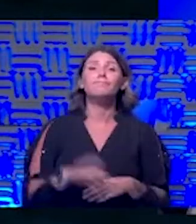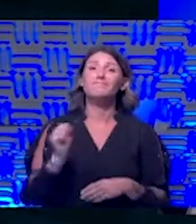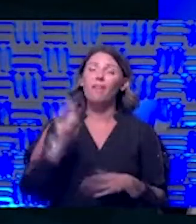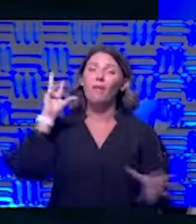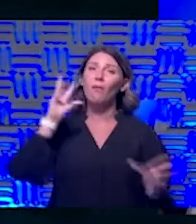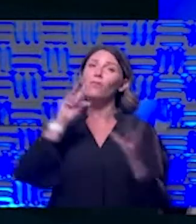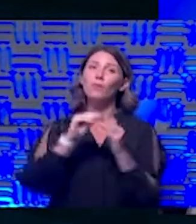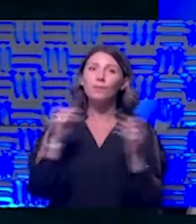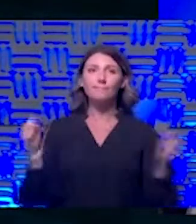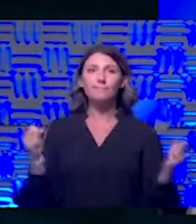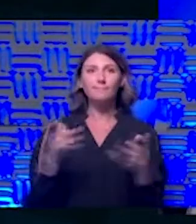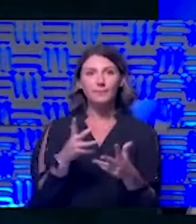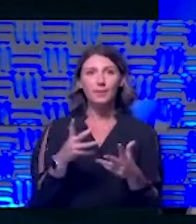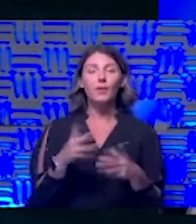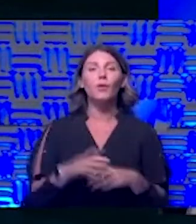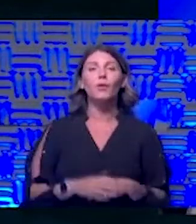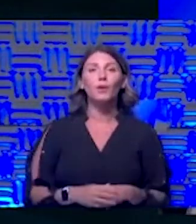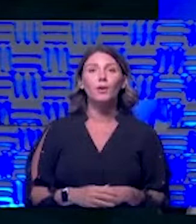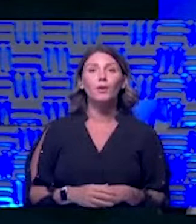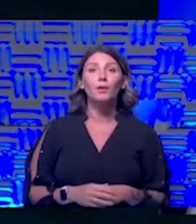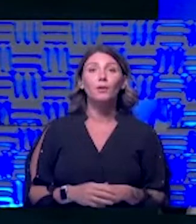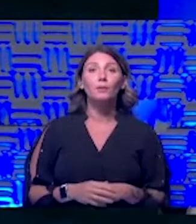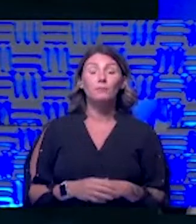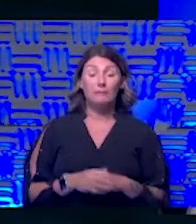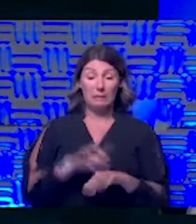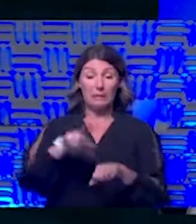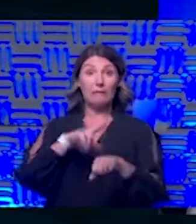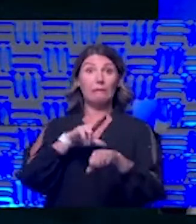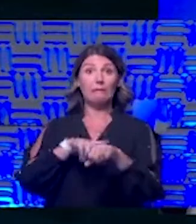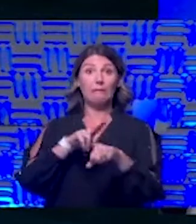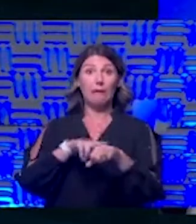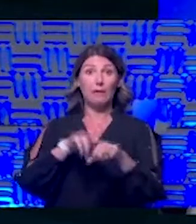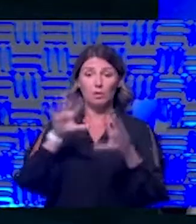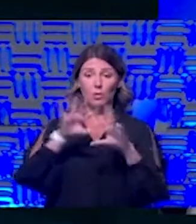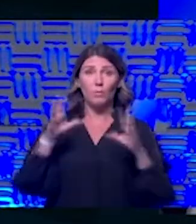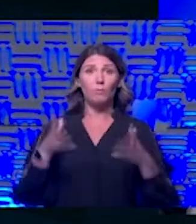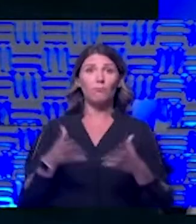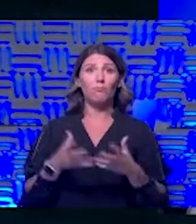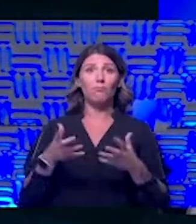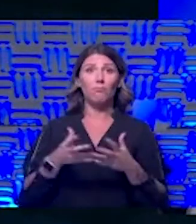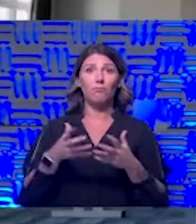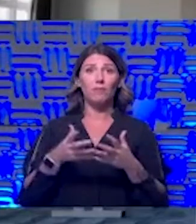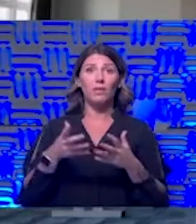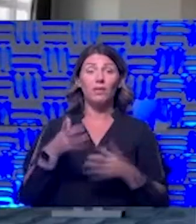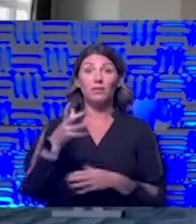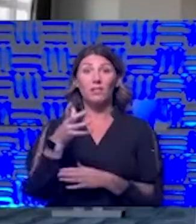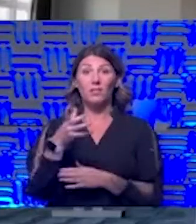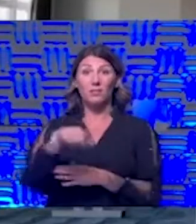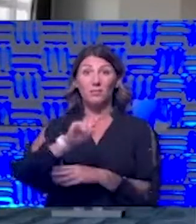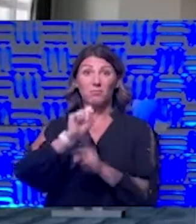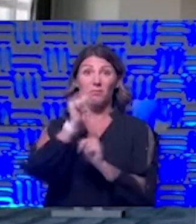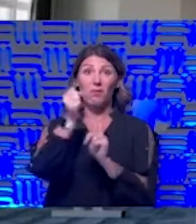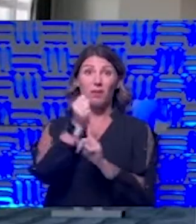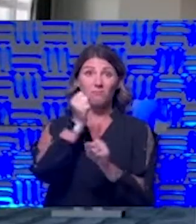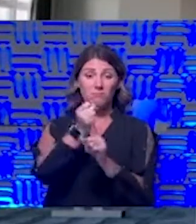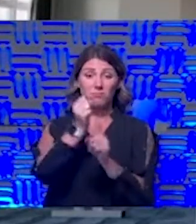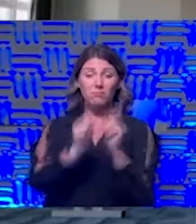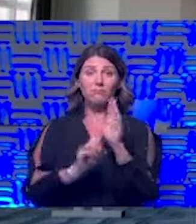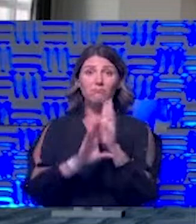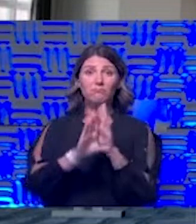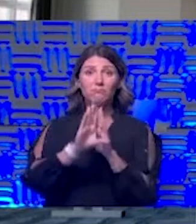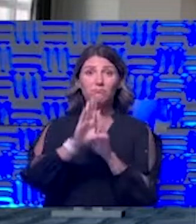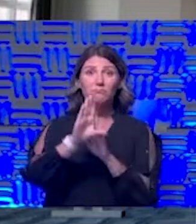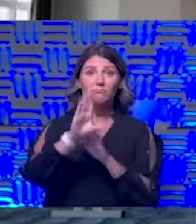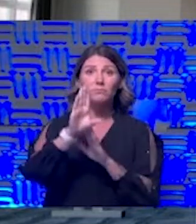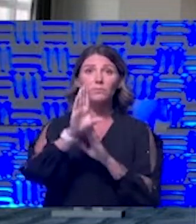scary. We know that in the nation itself, the cases are climbing. There's more testing. There's